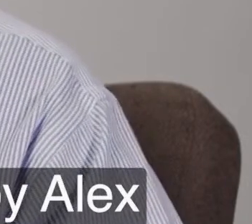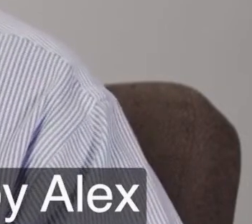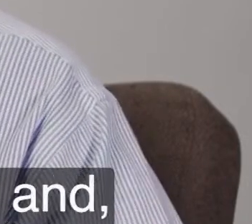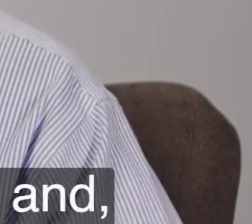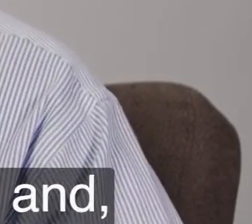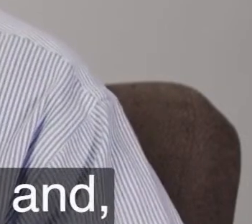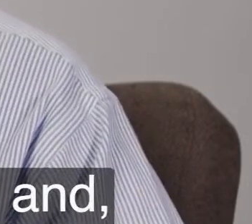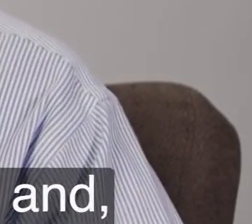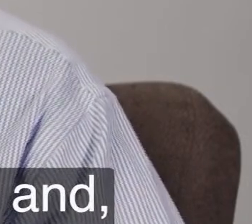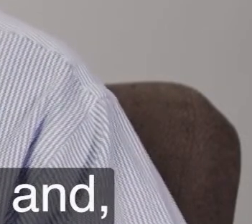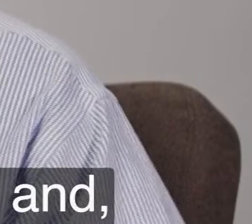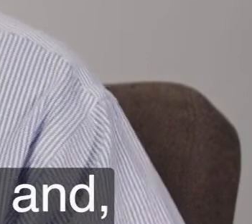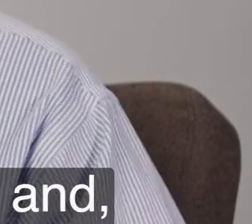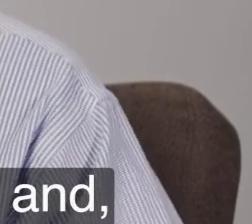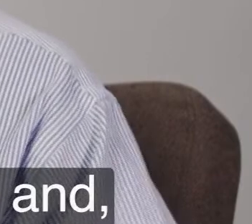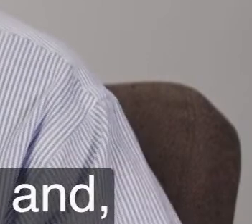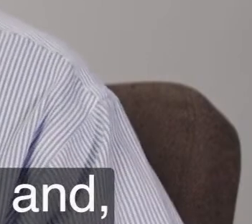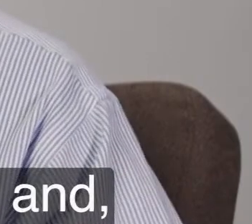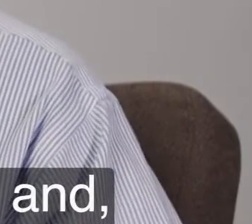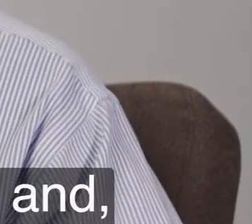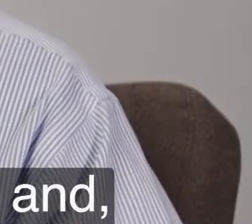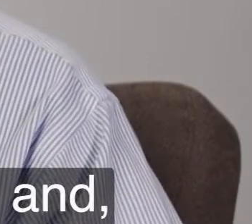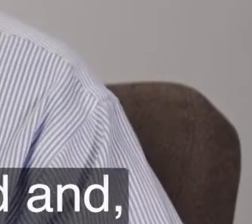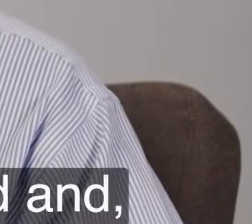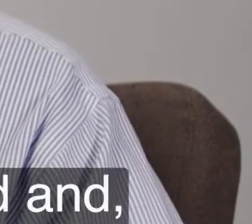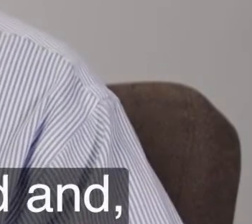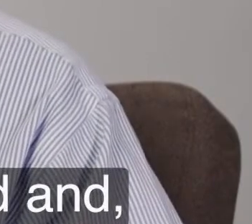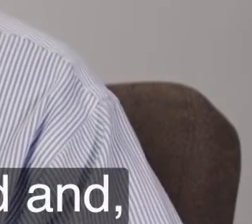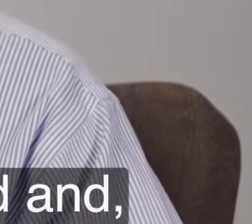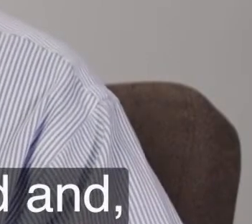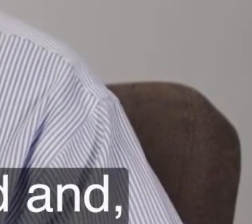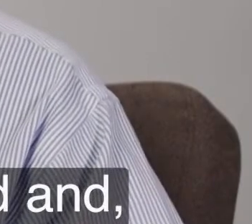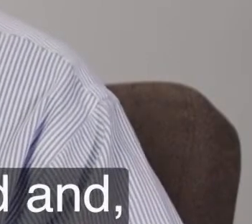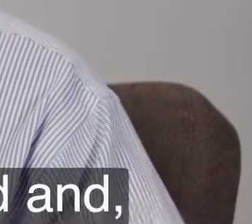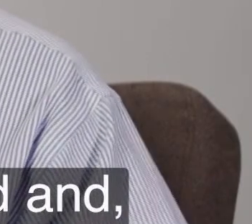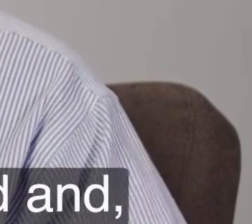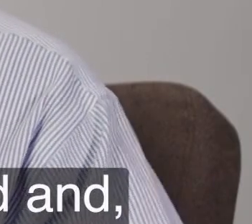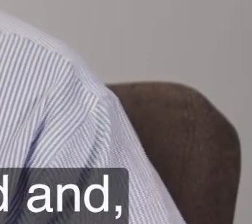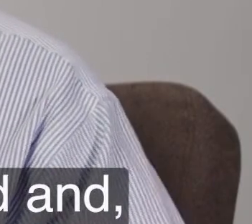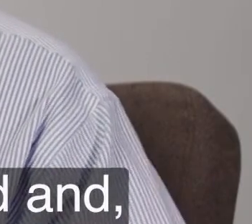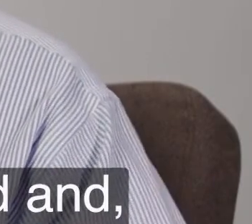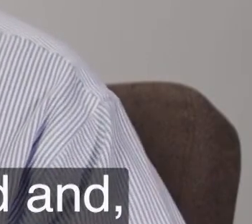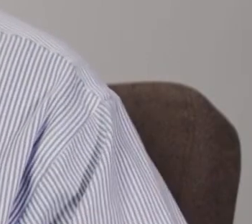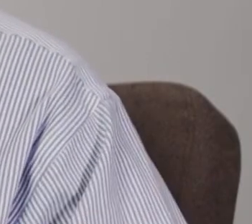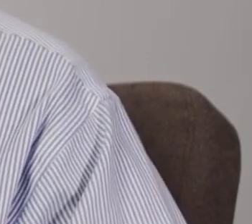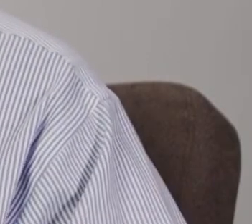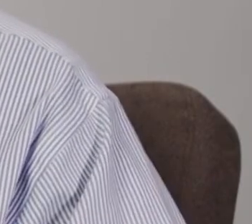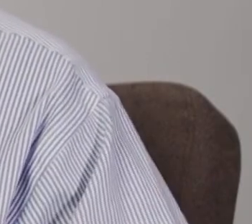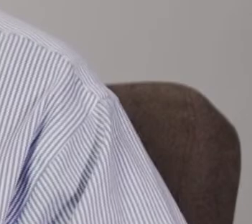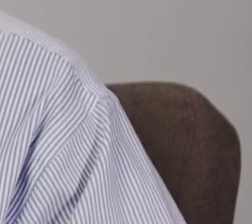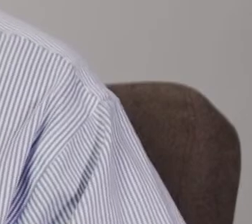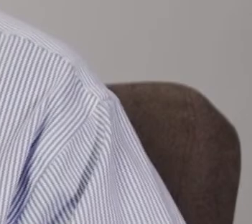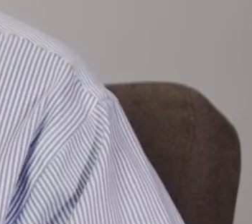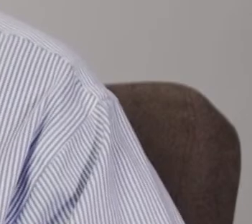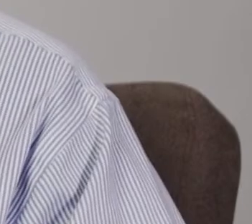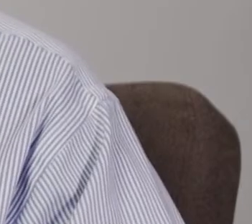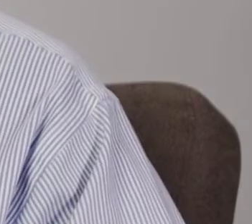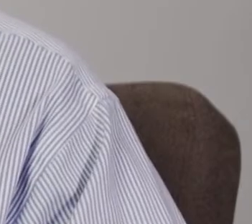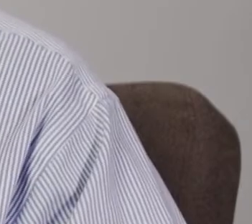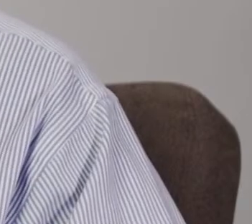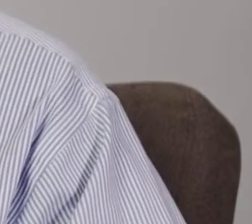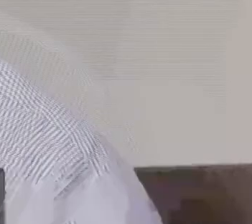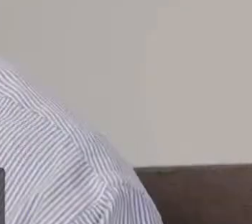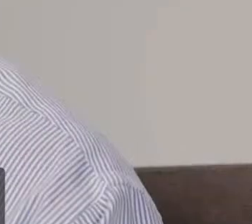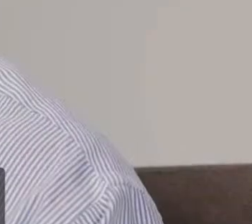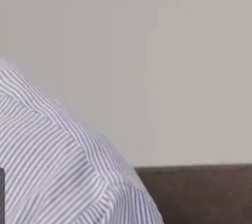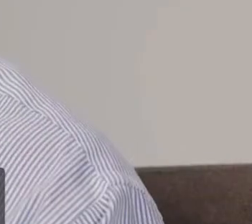discipled by Alex, and now I get to pour into their lives and just be able to tell them what I learned and give them experiences that I was